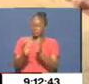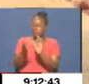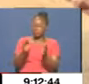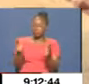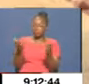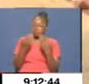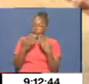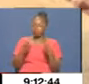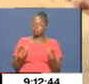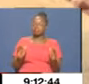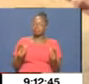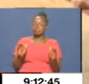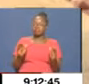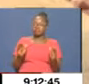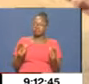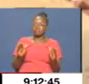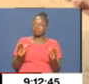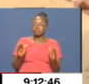So I would